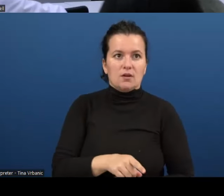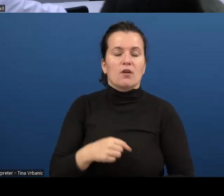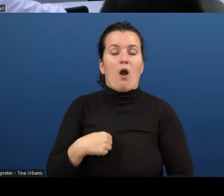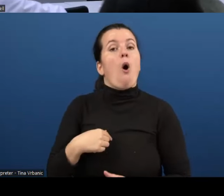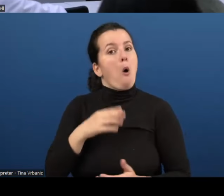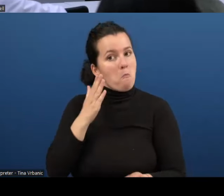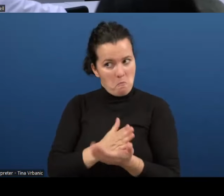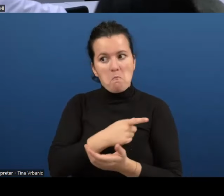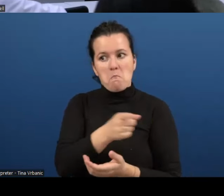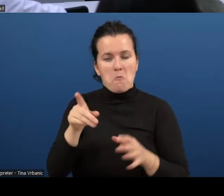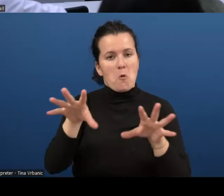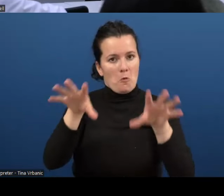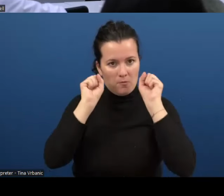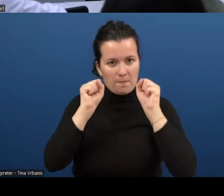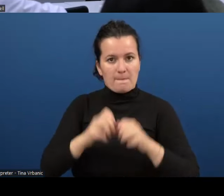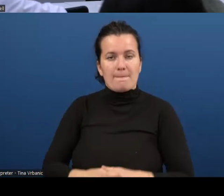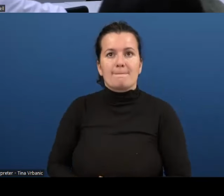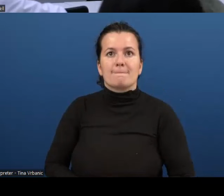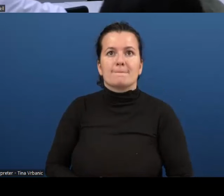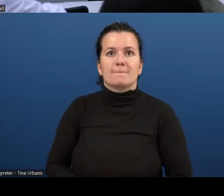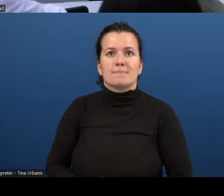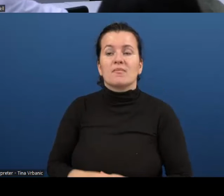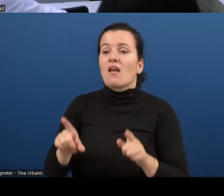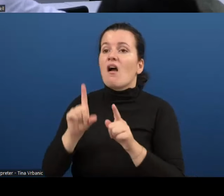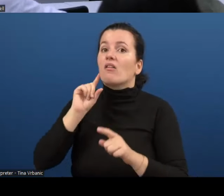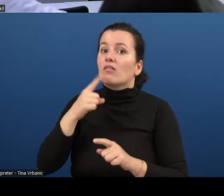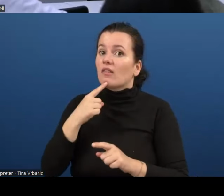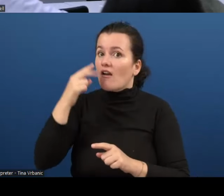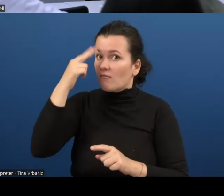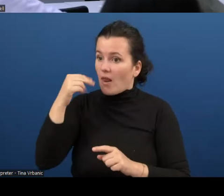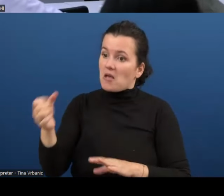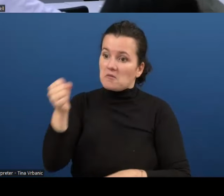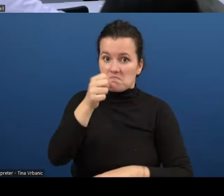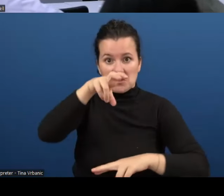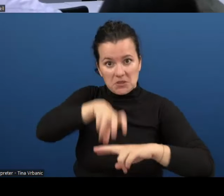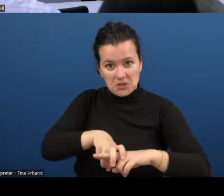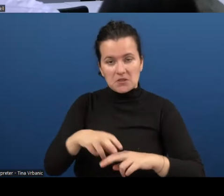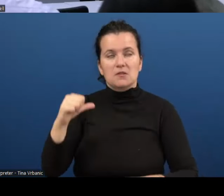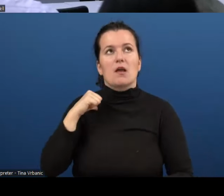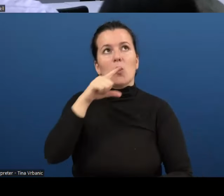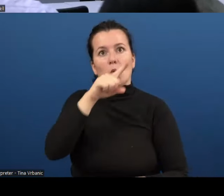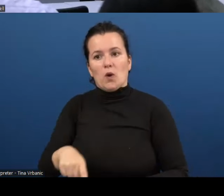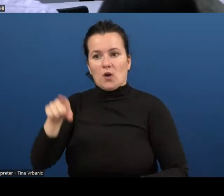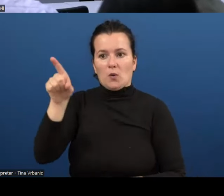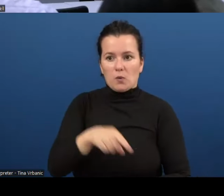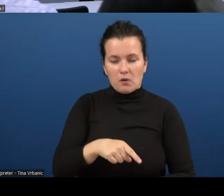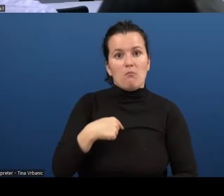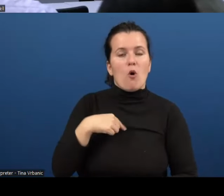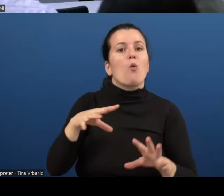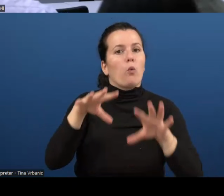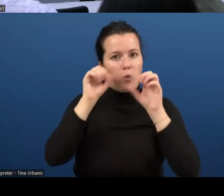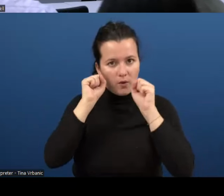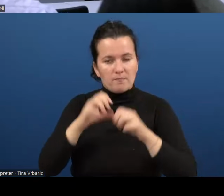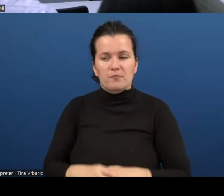that with a number of people with deaf blindness, and also people who are teaching this social